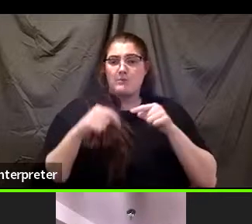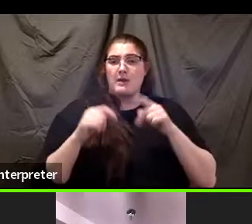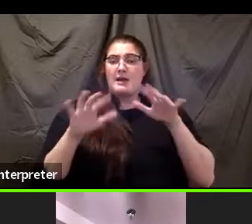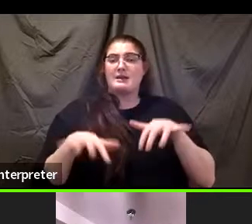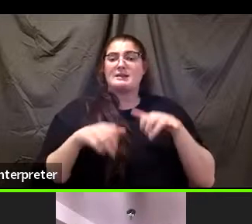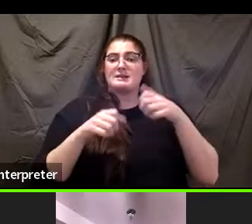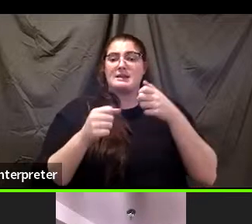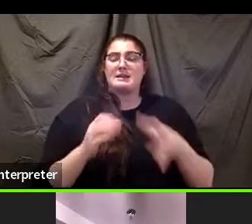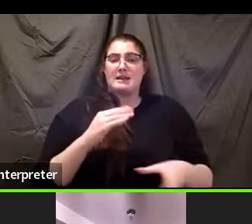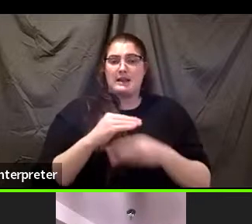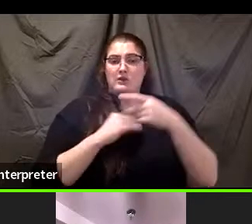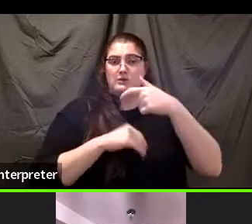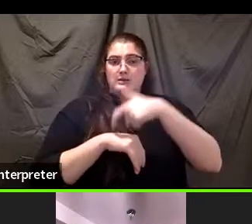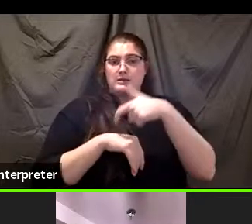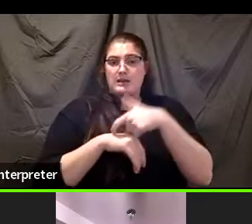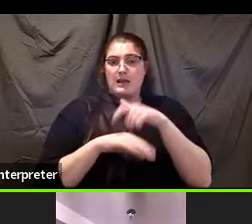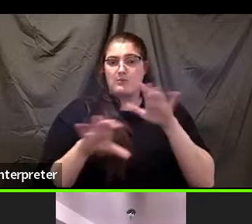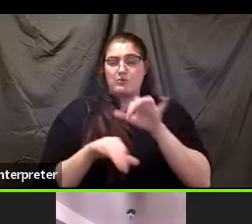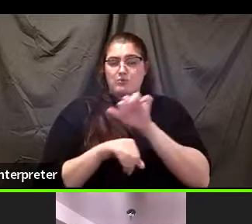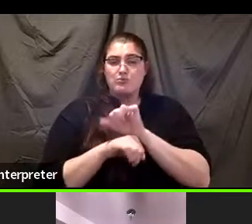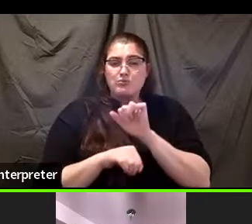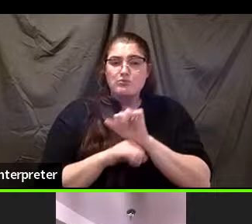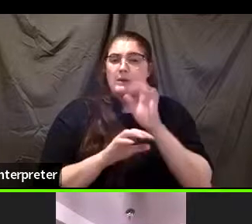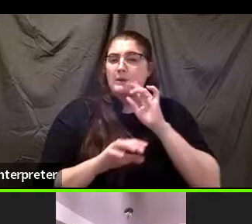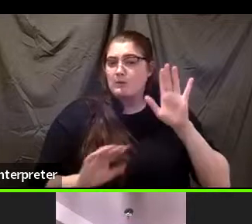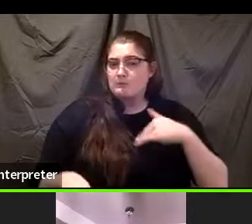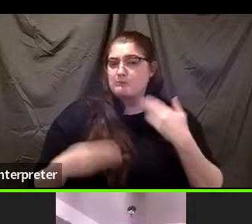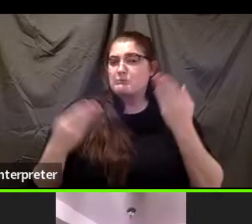due diligence, that is what I would suggest.